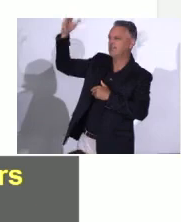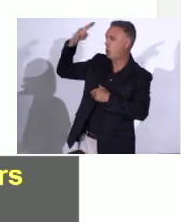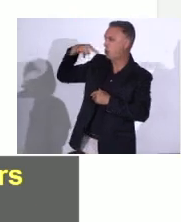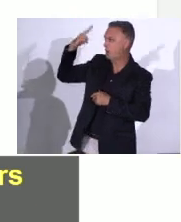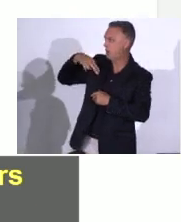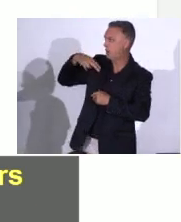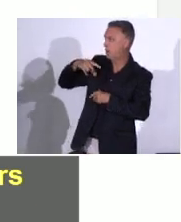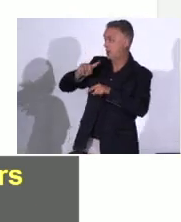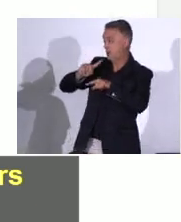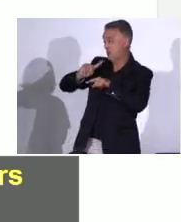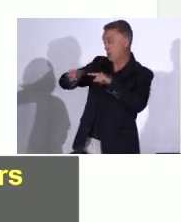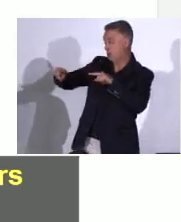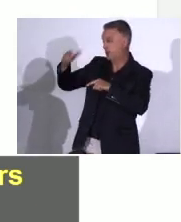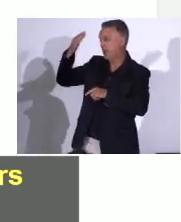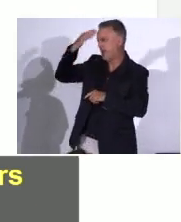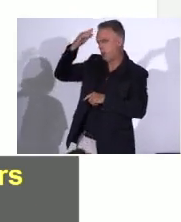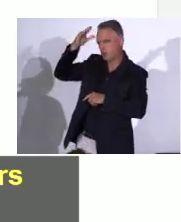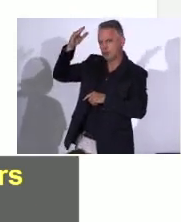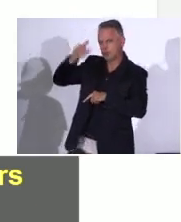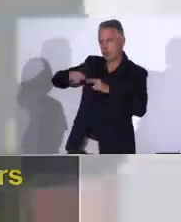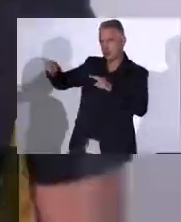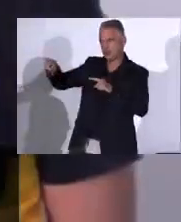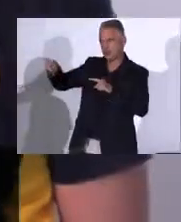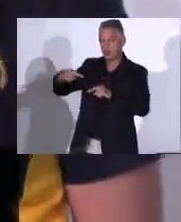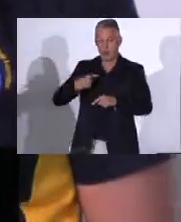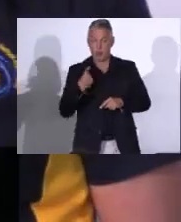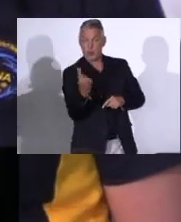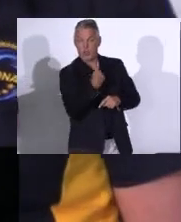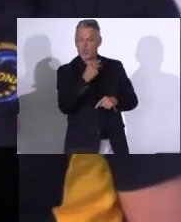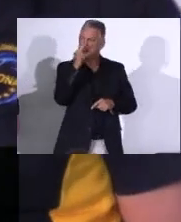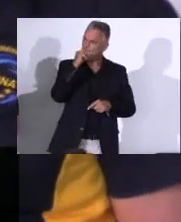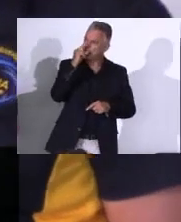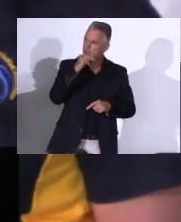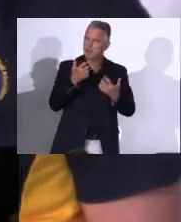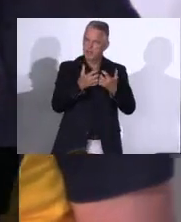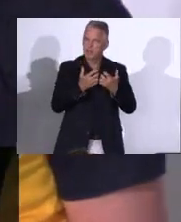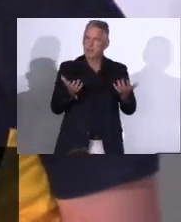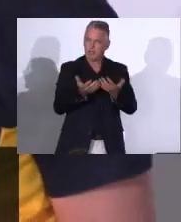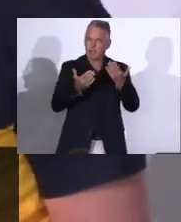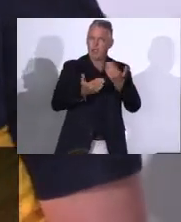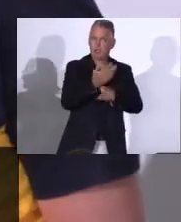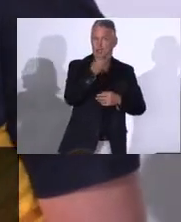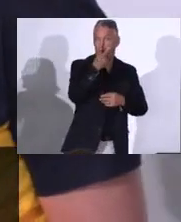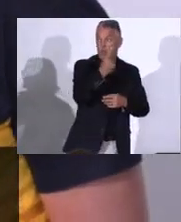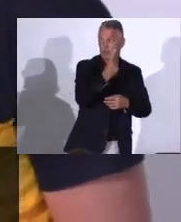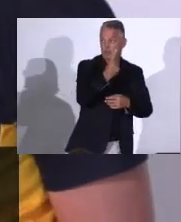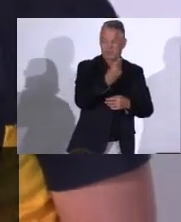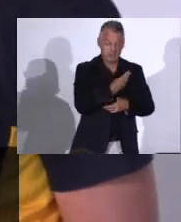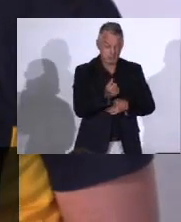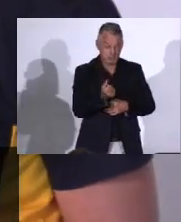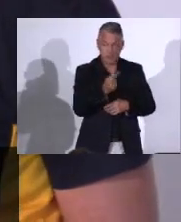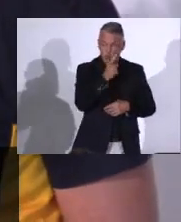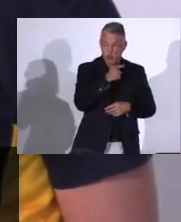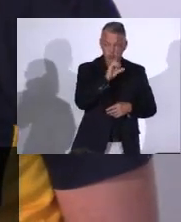is largely adult based, and so what we had was our some of our 10-year-olds playing 10-year-old